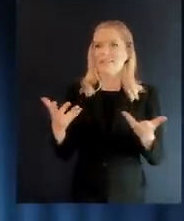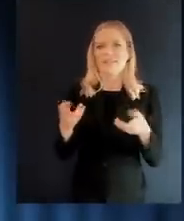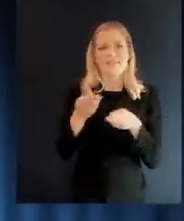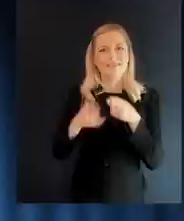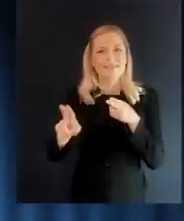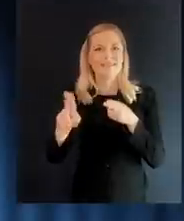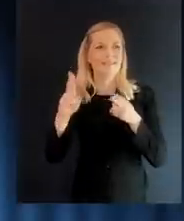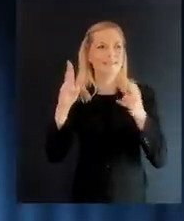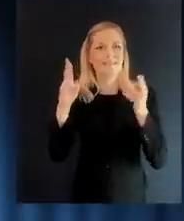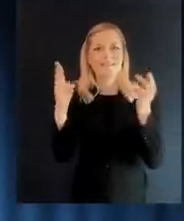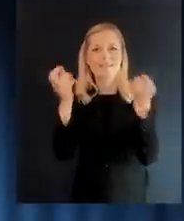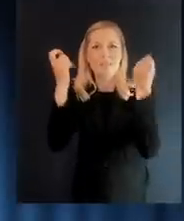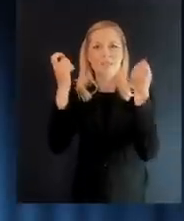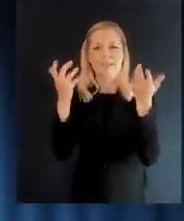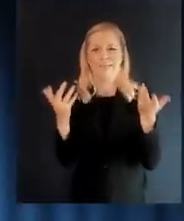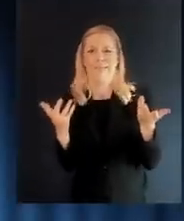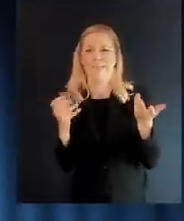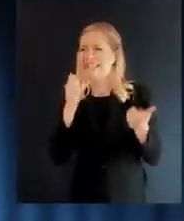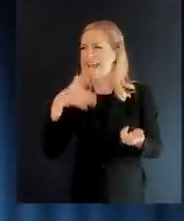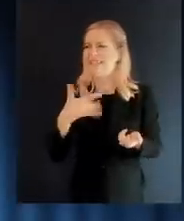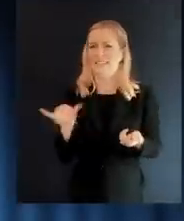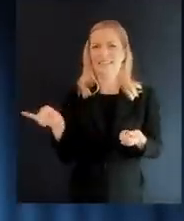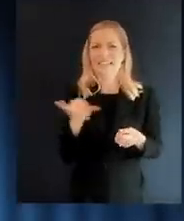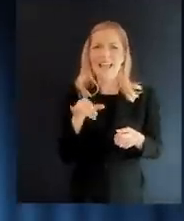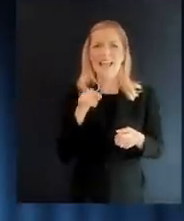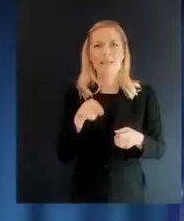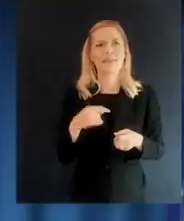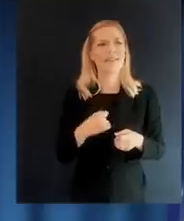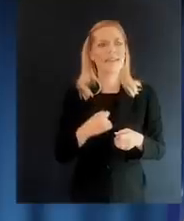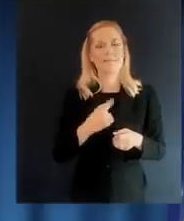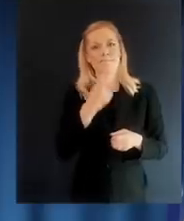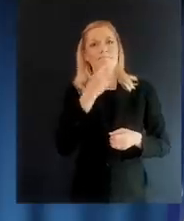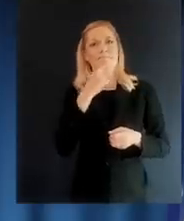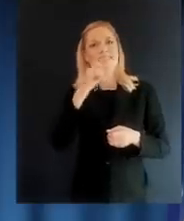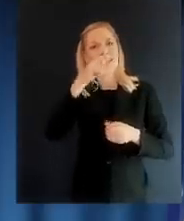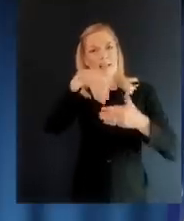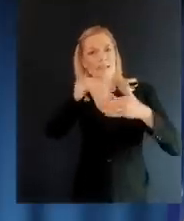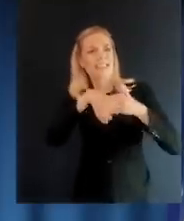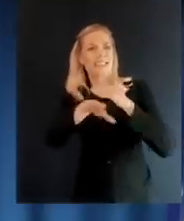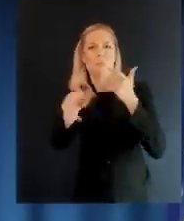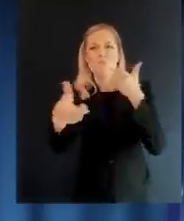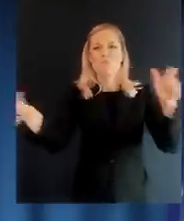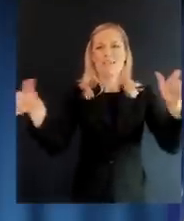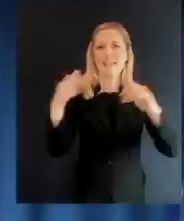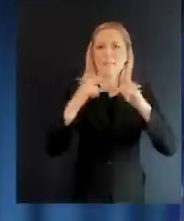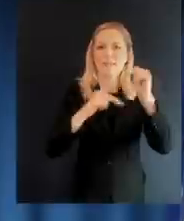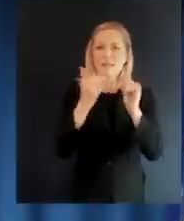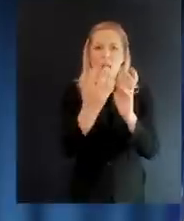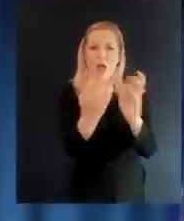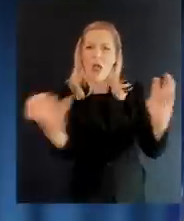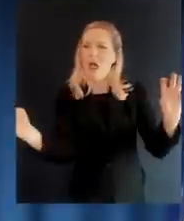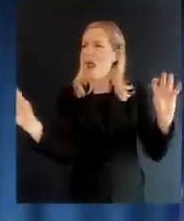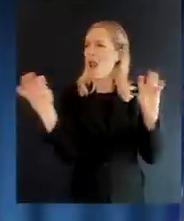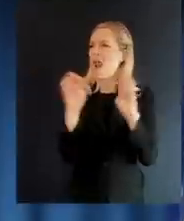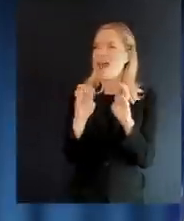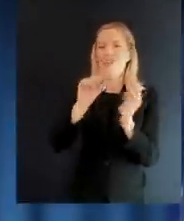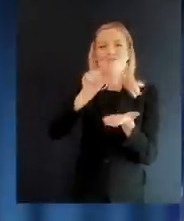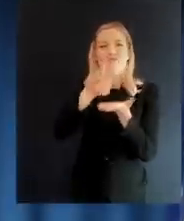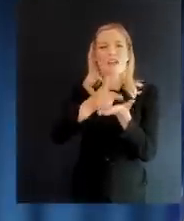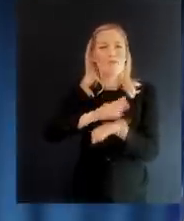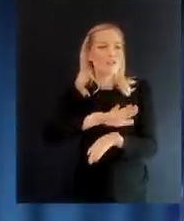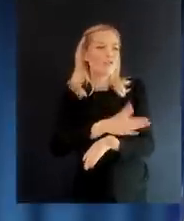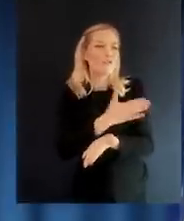to the graduation song, or whatever it's actually called. But years from now, none of these disappointments will seem important